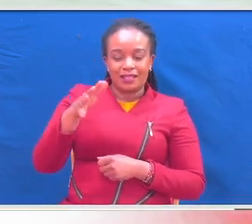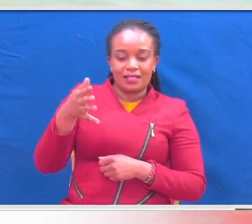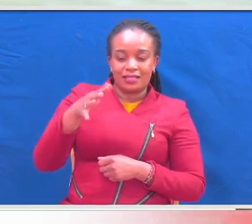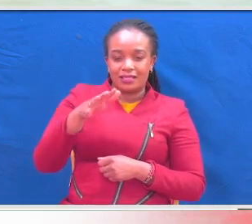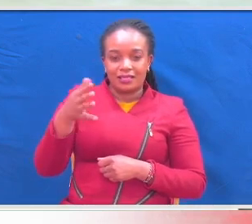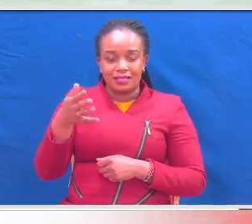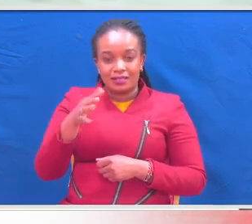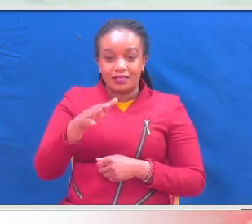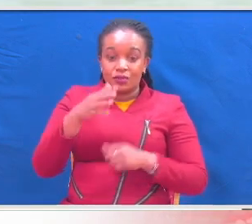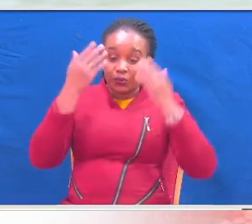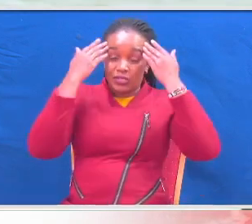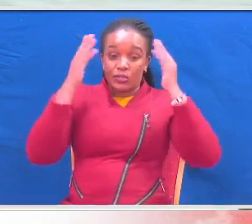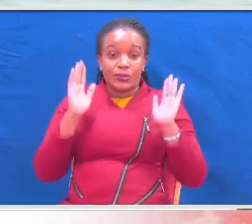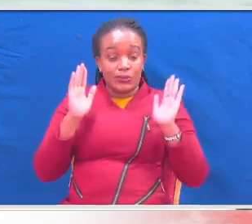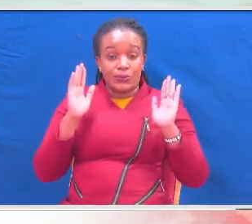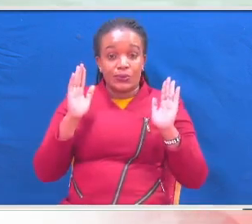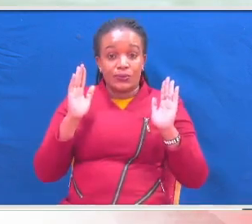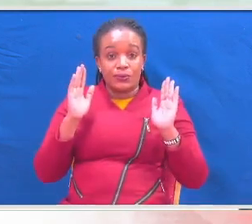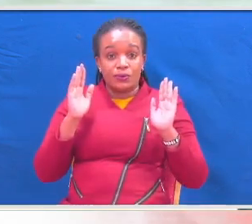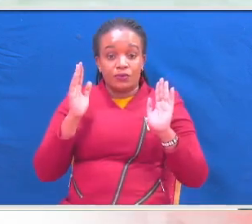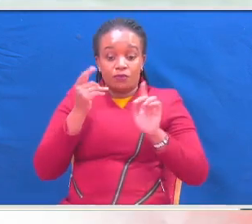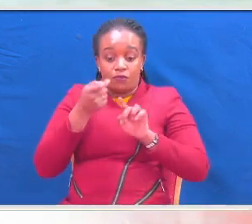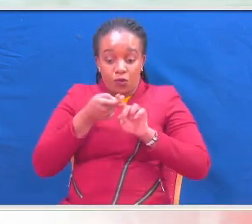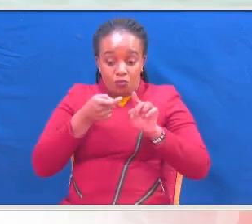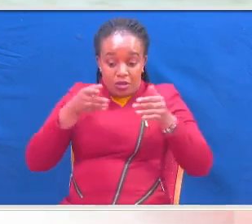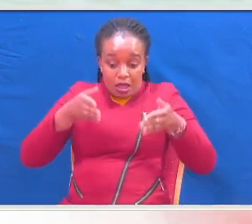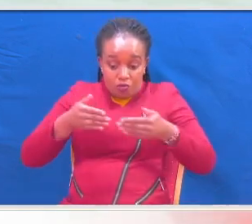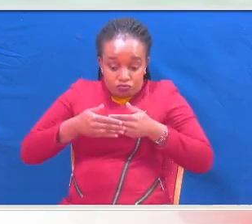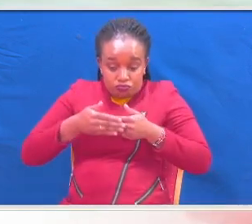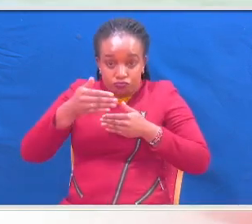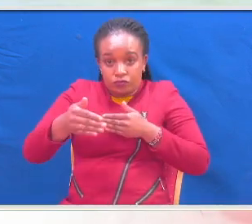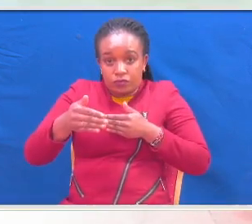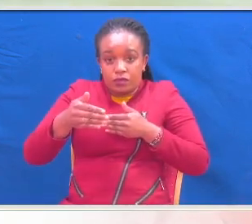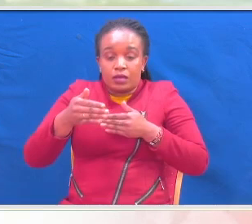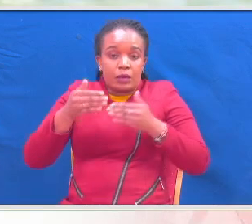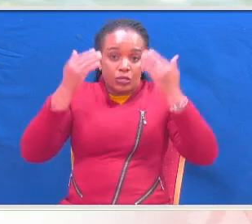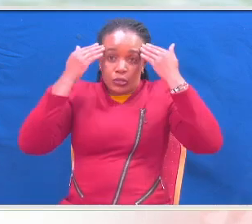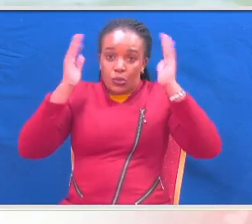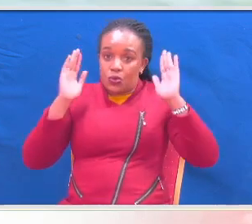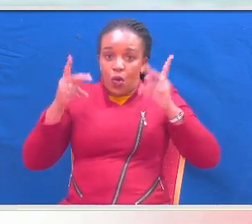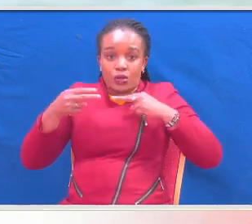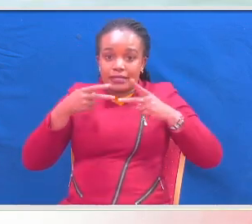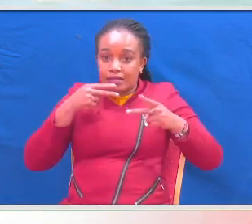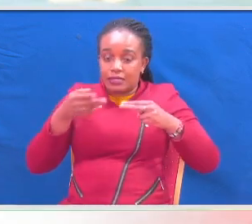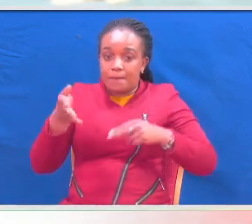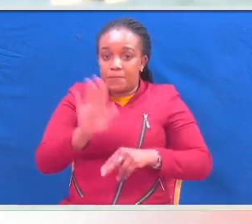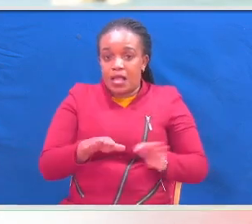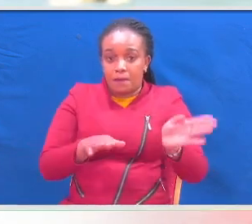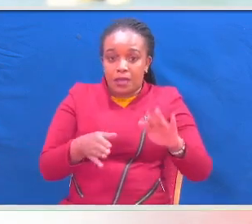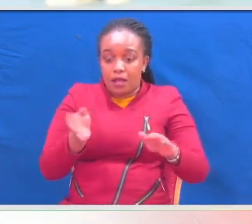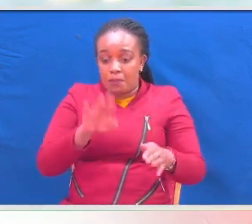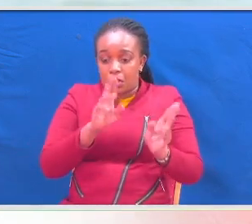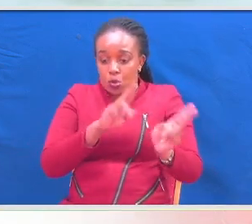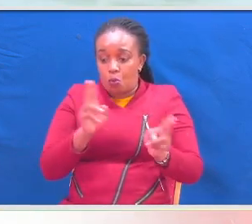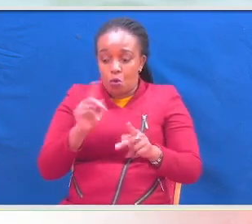know exactly when, for example, when we are projecting now, when do we expect the recovery of tourism? Is in next year,